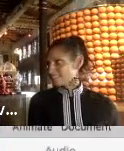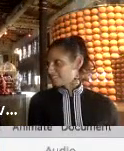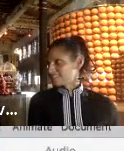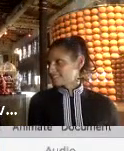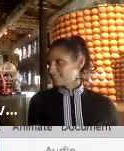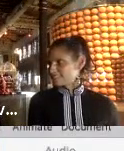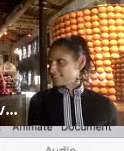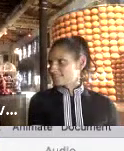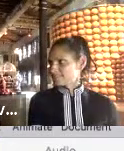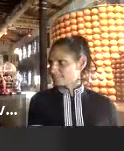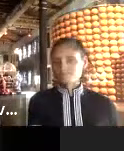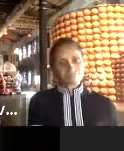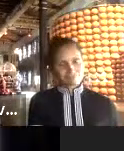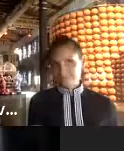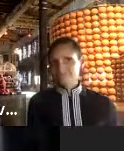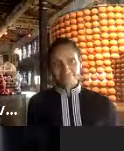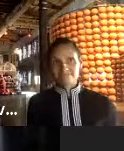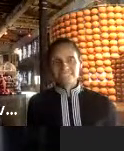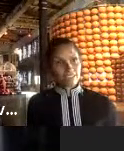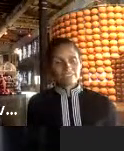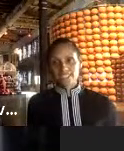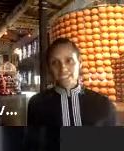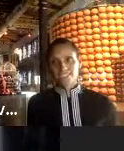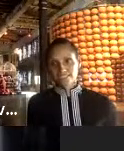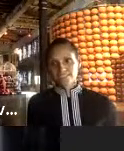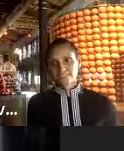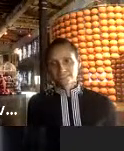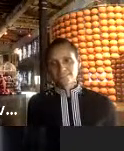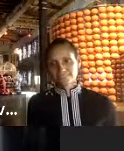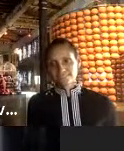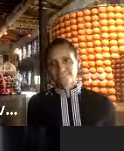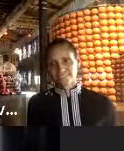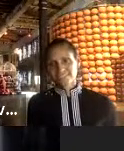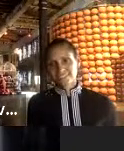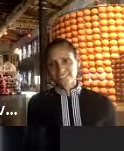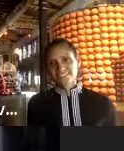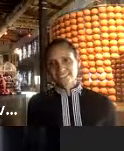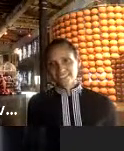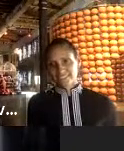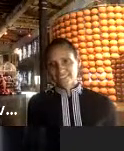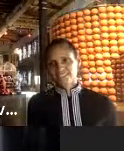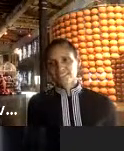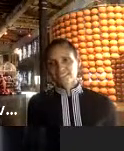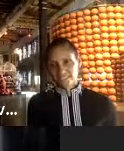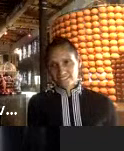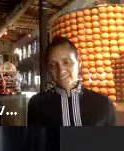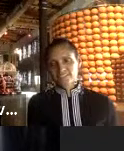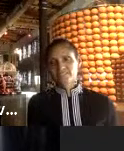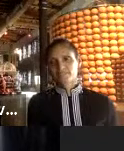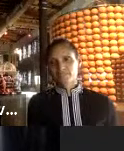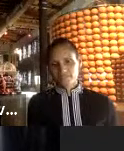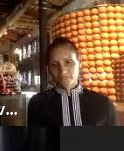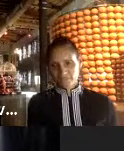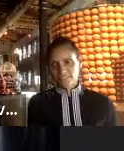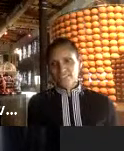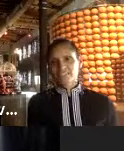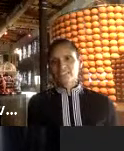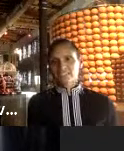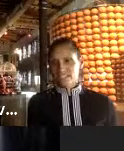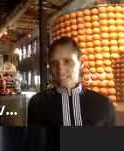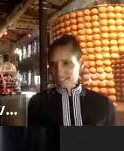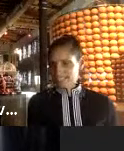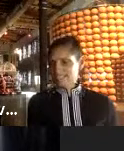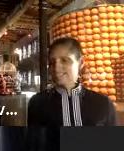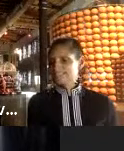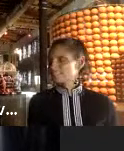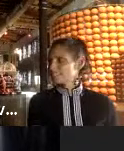creative goals. We were very excited about this opportunity. Definitely. You know, we're excited about this opportunity to collaborate it with PW